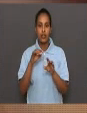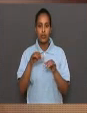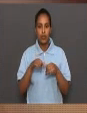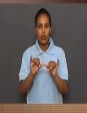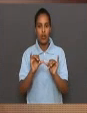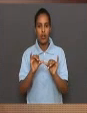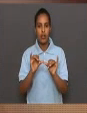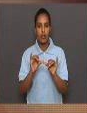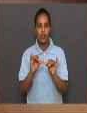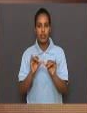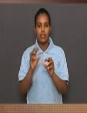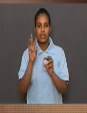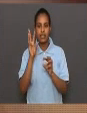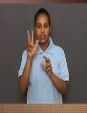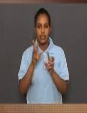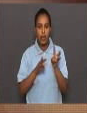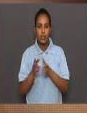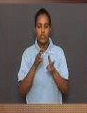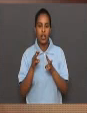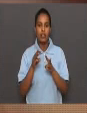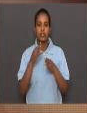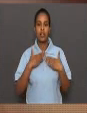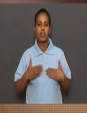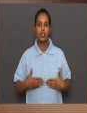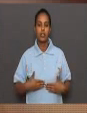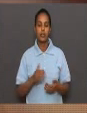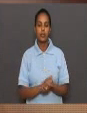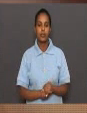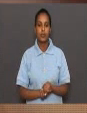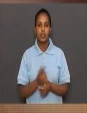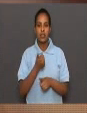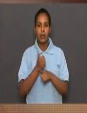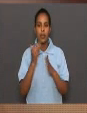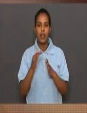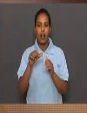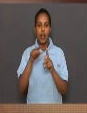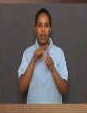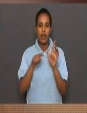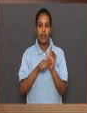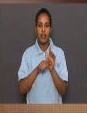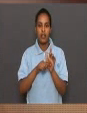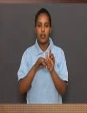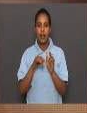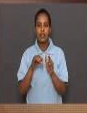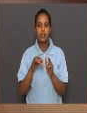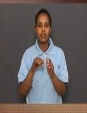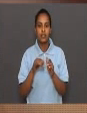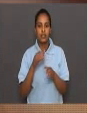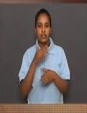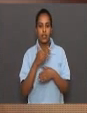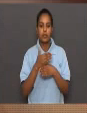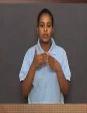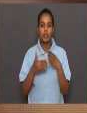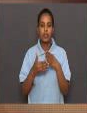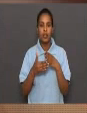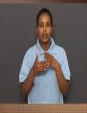freely throughout the three-dimensional structure. the metal ions are